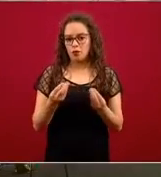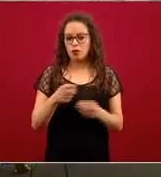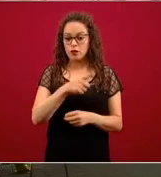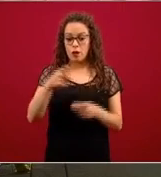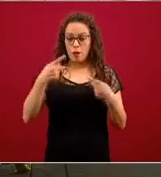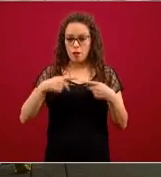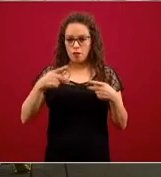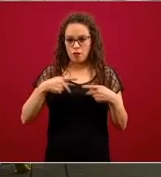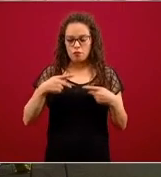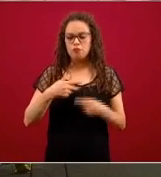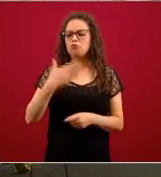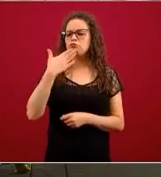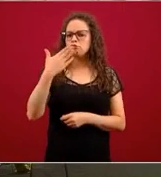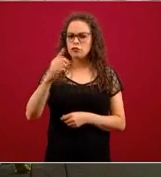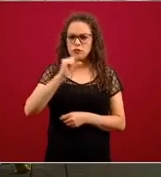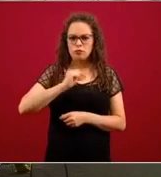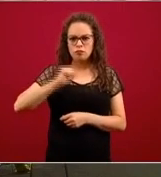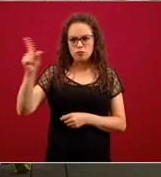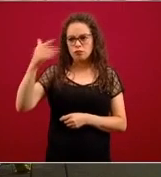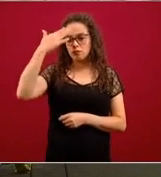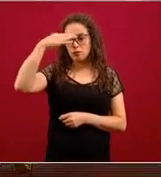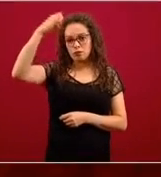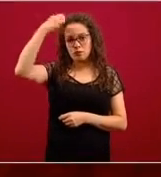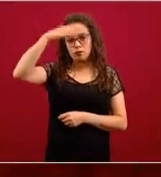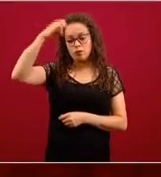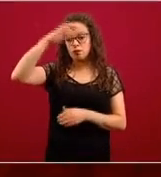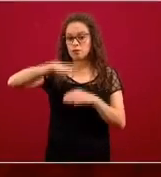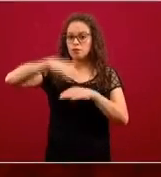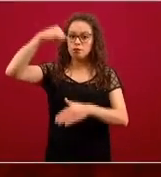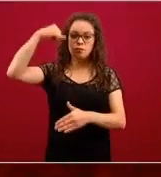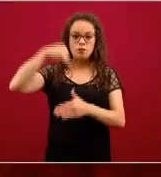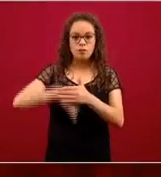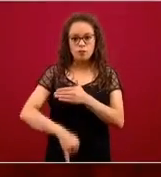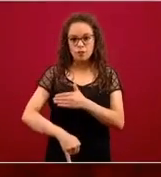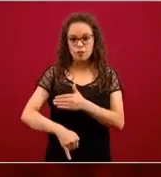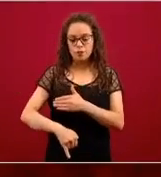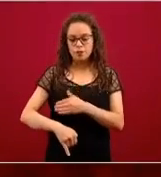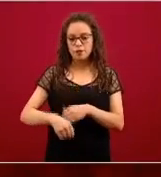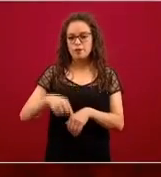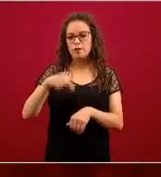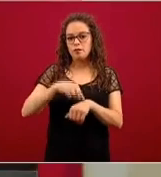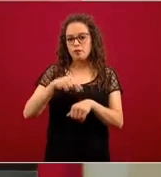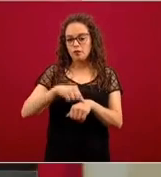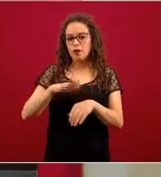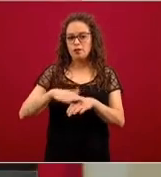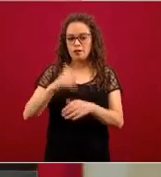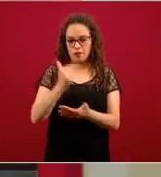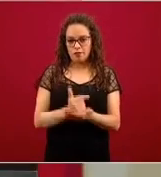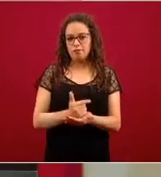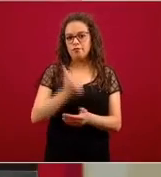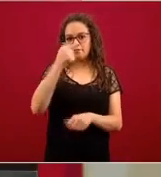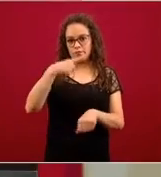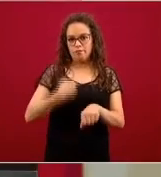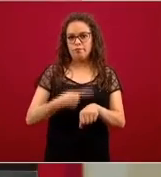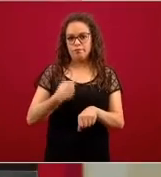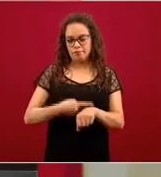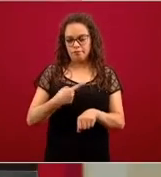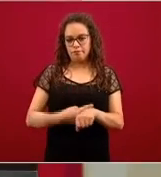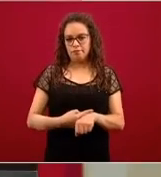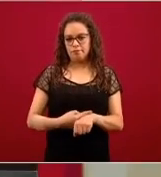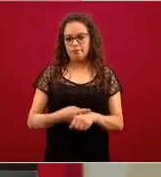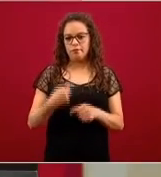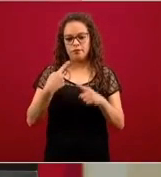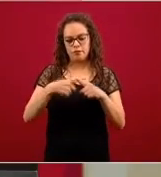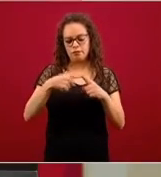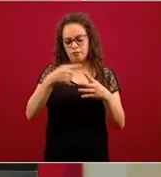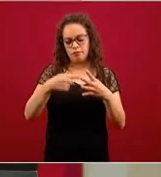us right now. Now they've prepared extensively in terms of critical care.